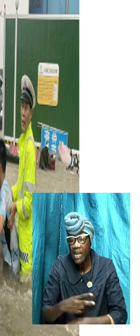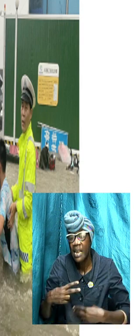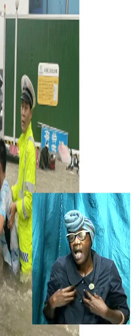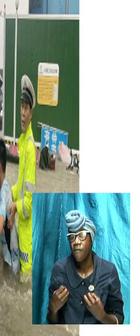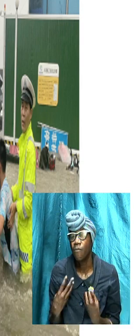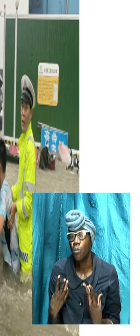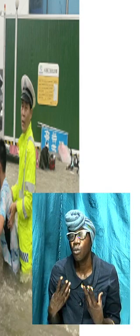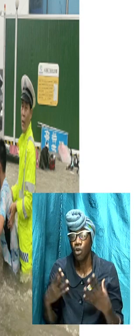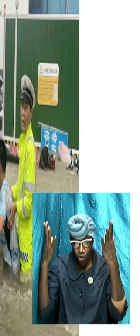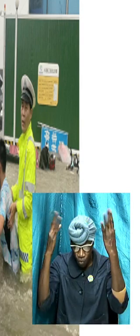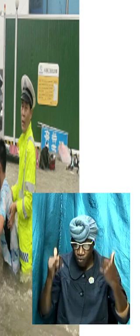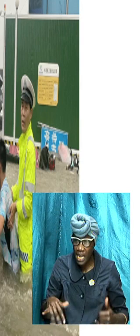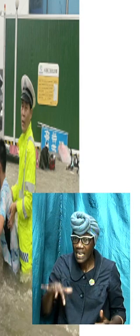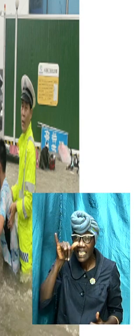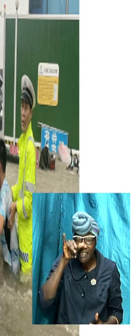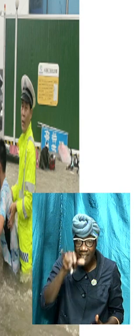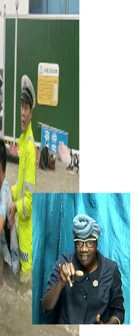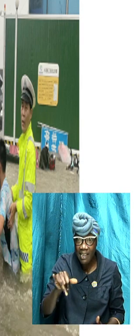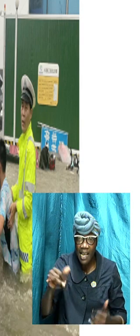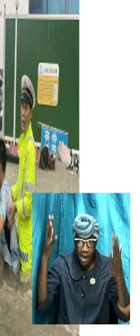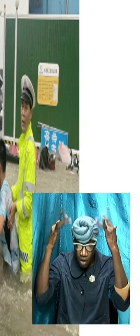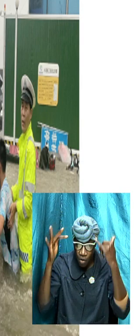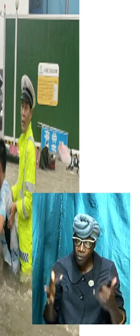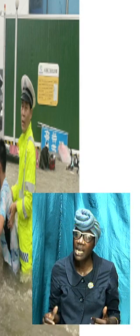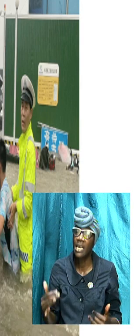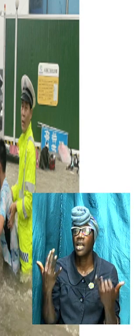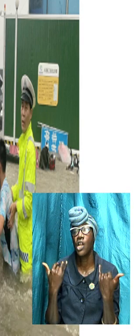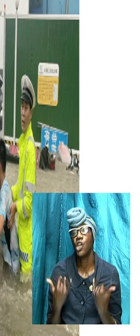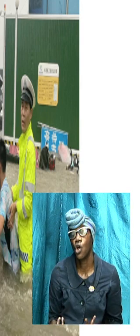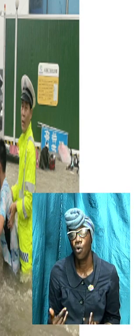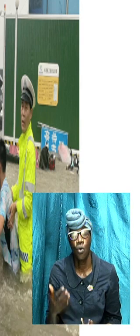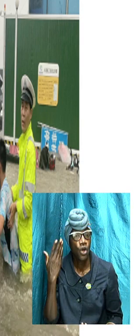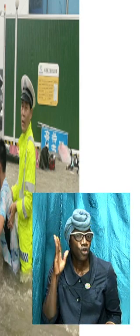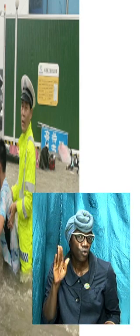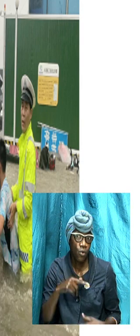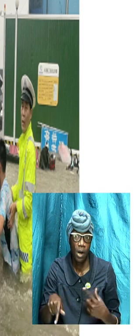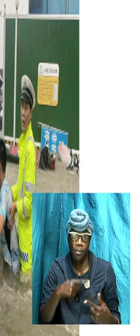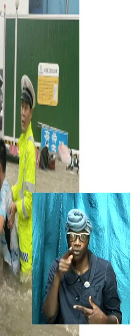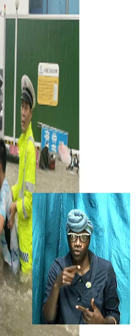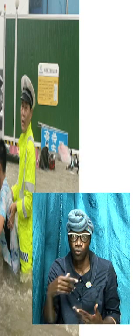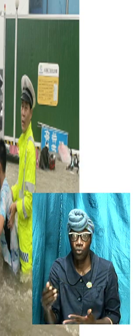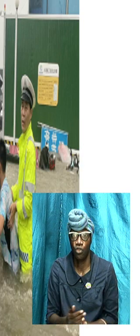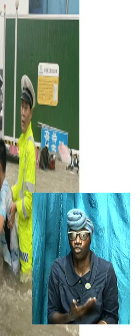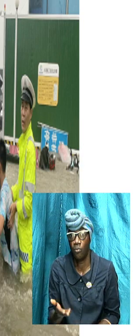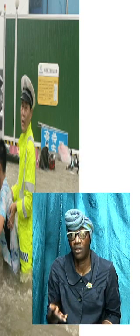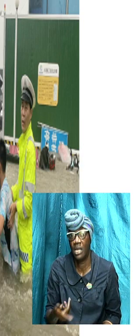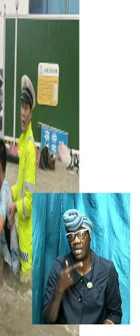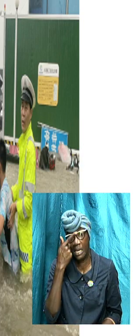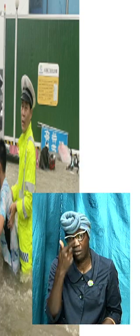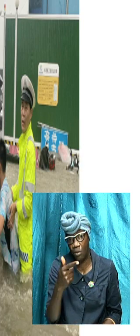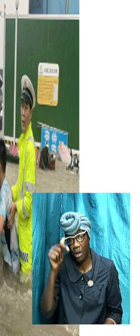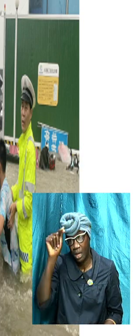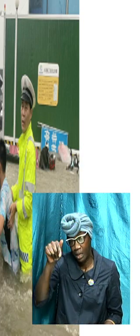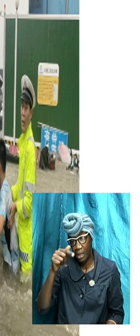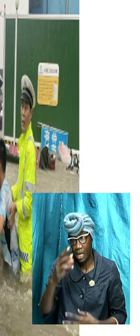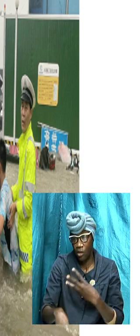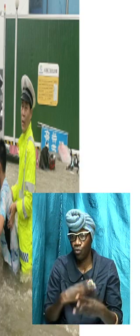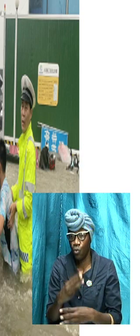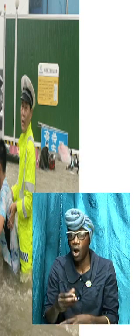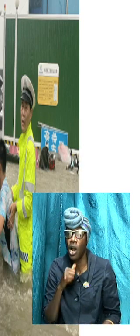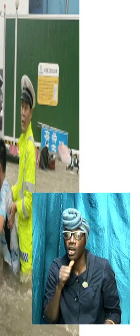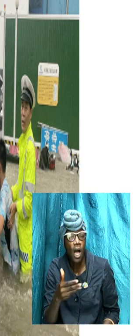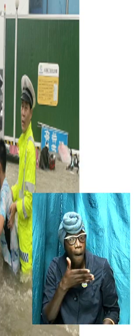now. Now, I don't know about you, but something tells me that this world is not getting any